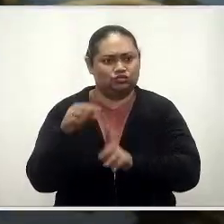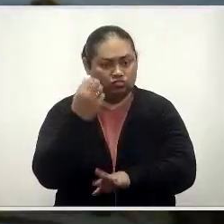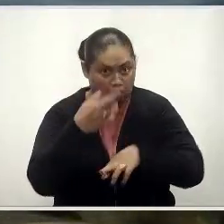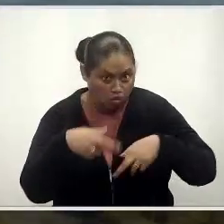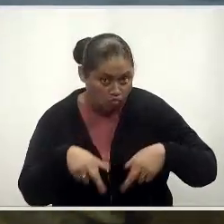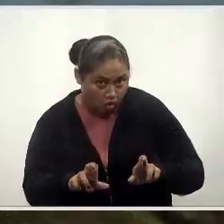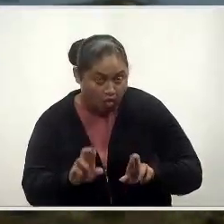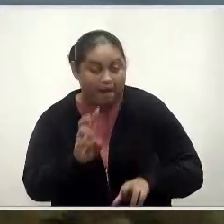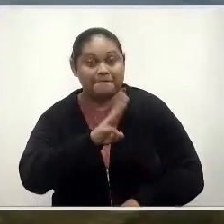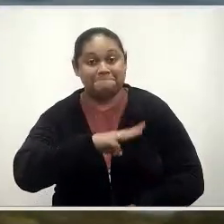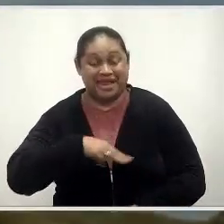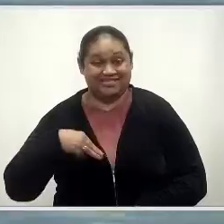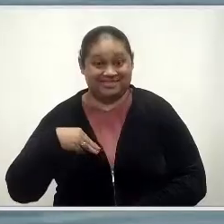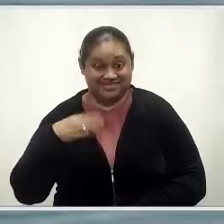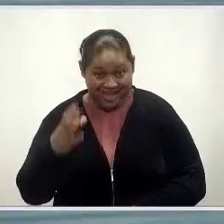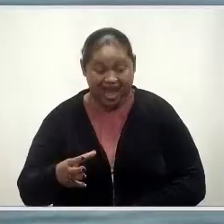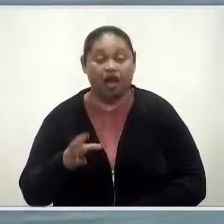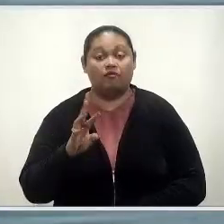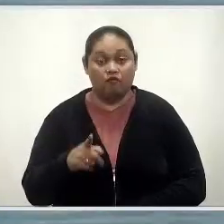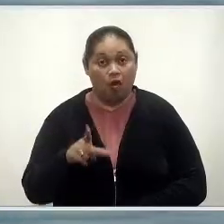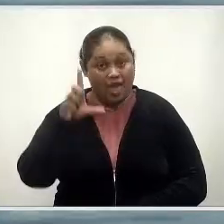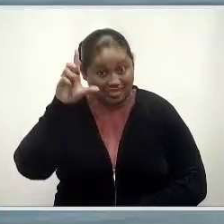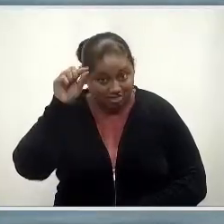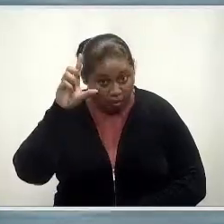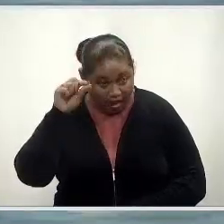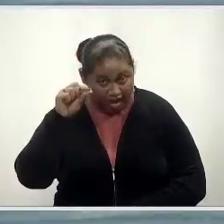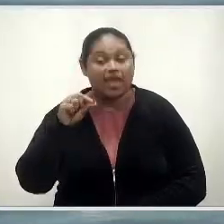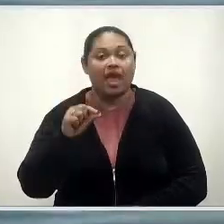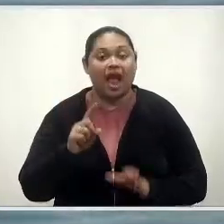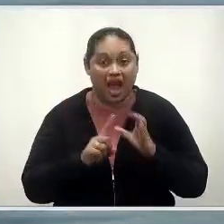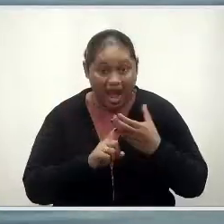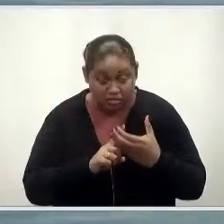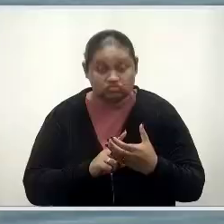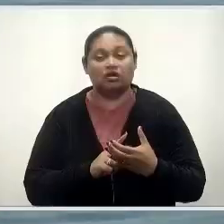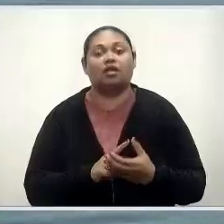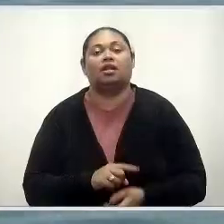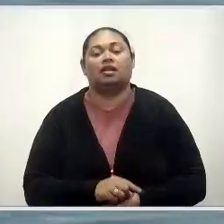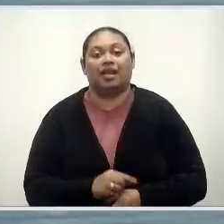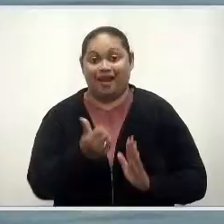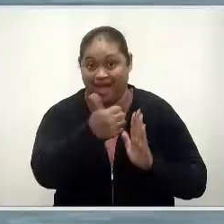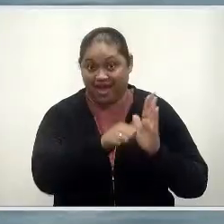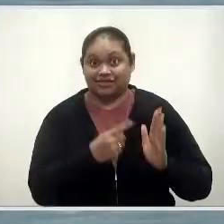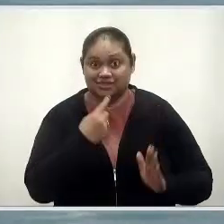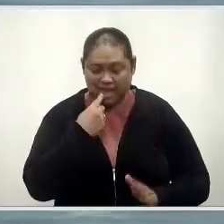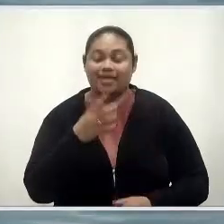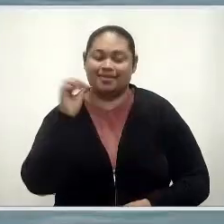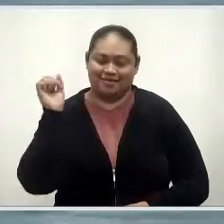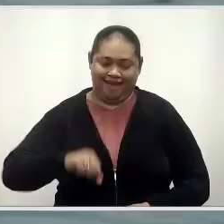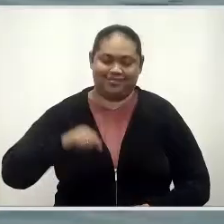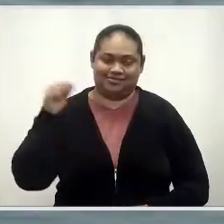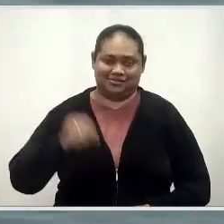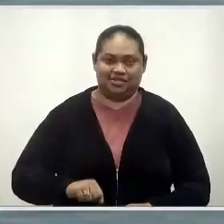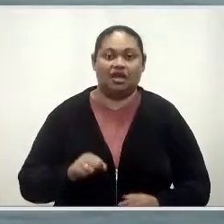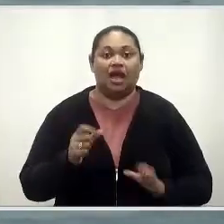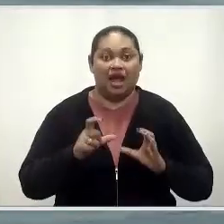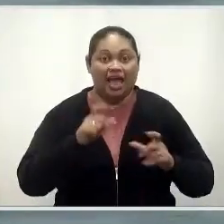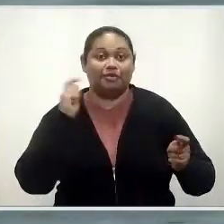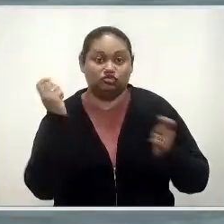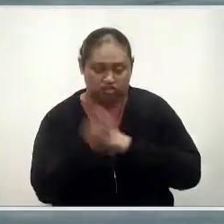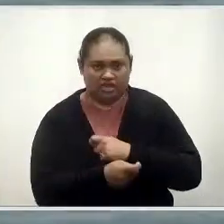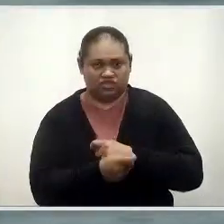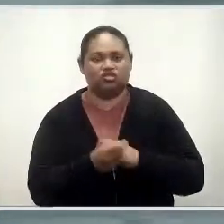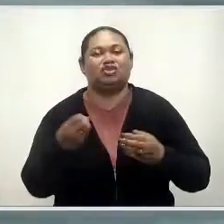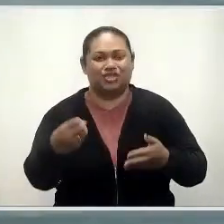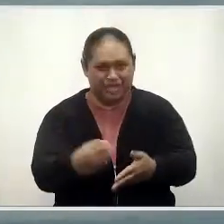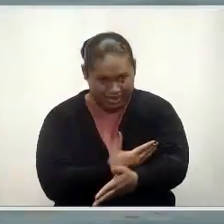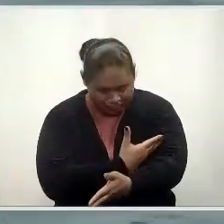Minister for Ethiopian Affairs, Culture, Heritage and Arts, Ifiremi Vasu, acknowledged that climate change is already affecting communities living